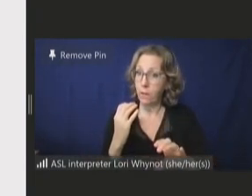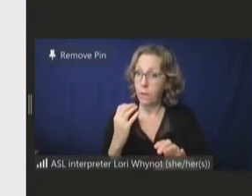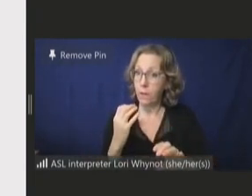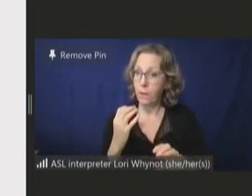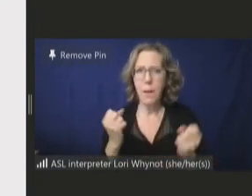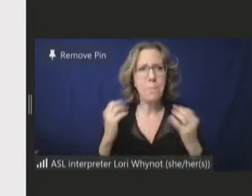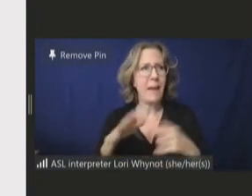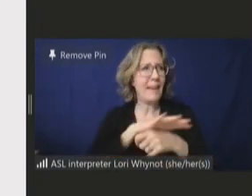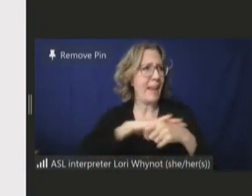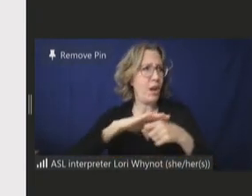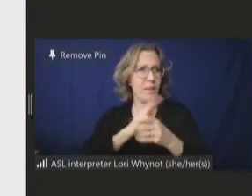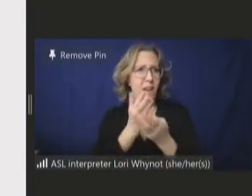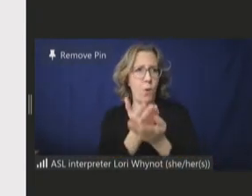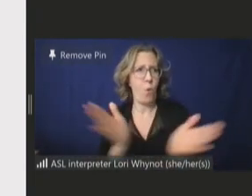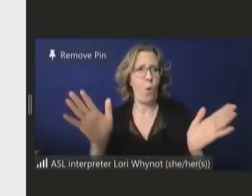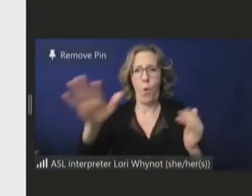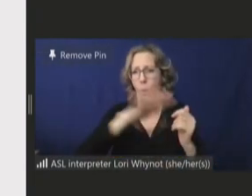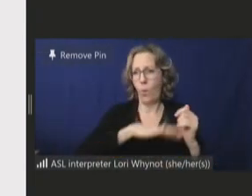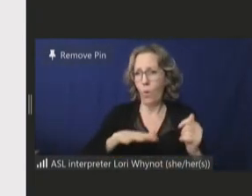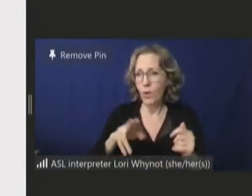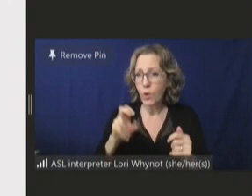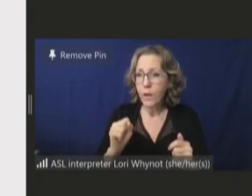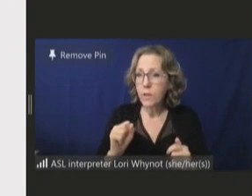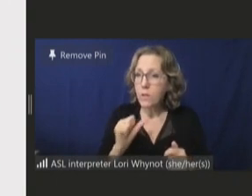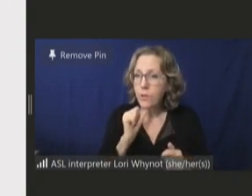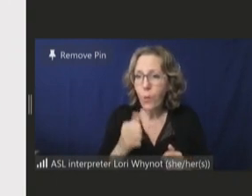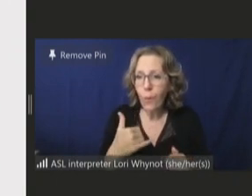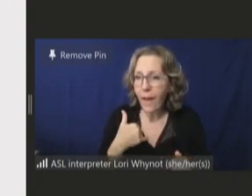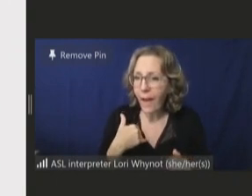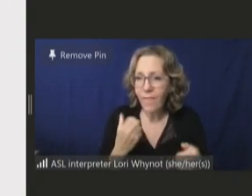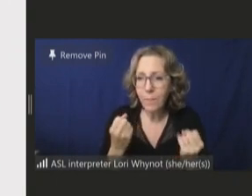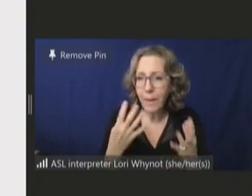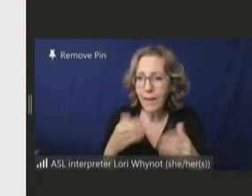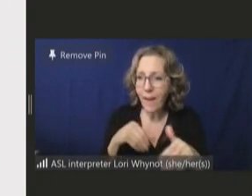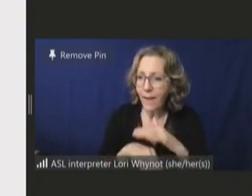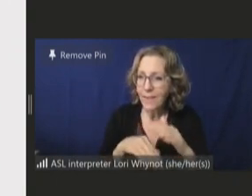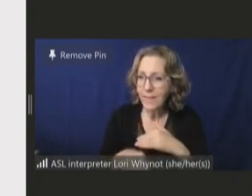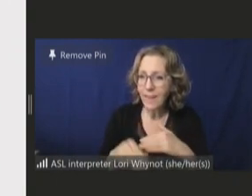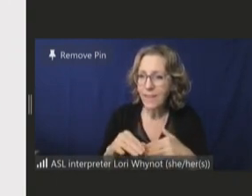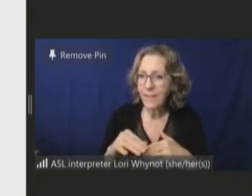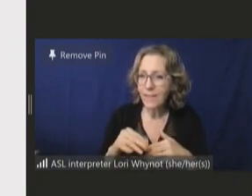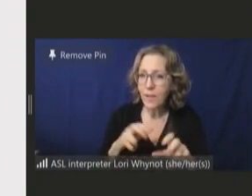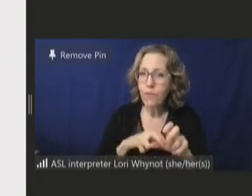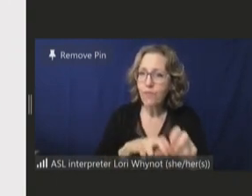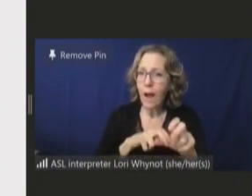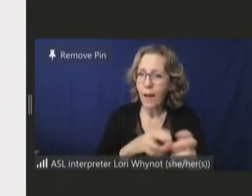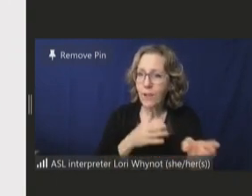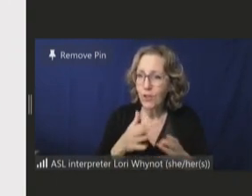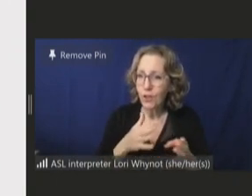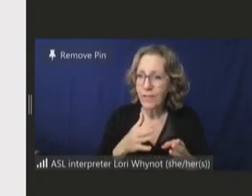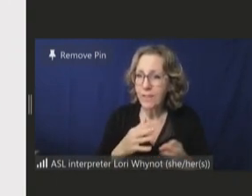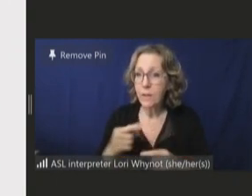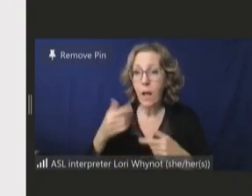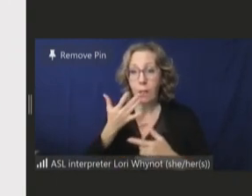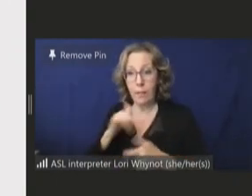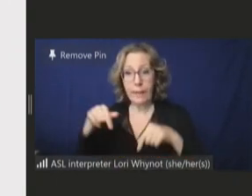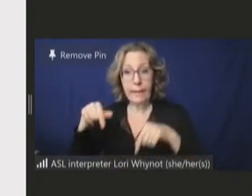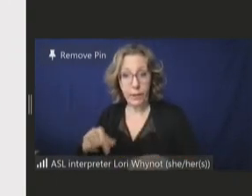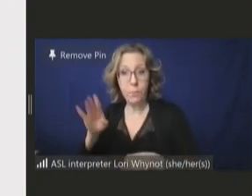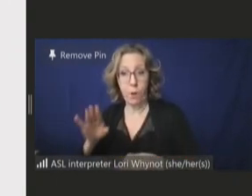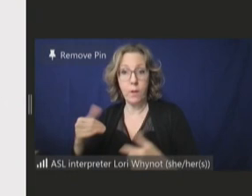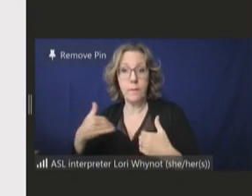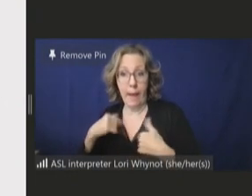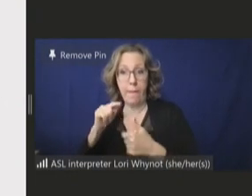accessible rideshares. We're lucky enough in Boston to have a program, but it's only existing in, I think, 3 or 4 other